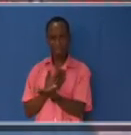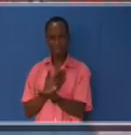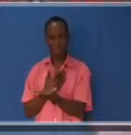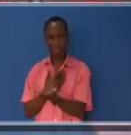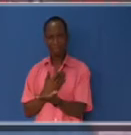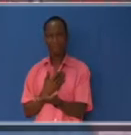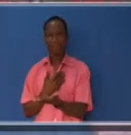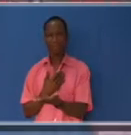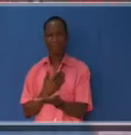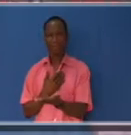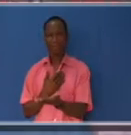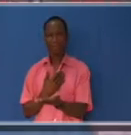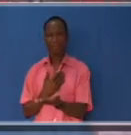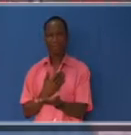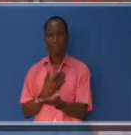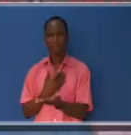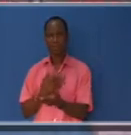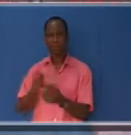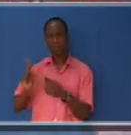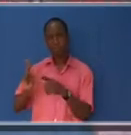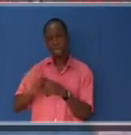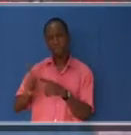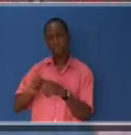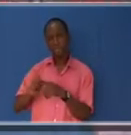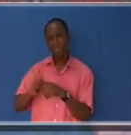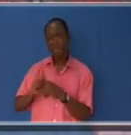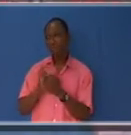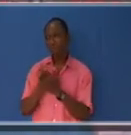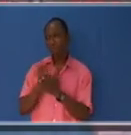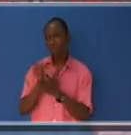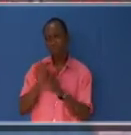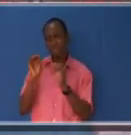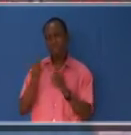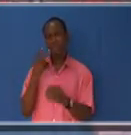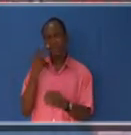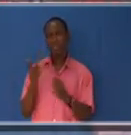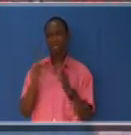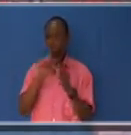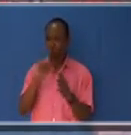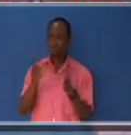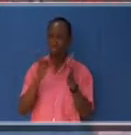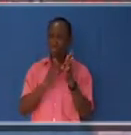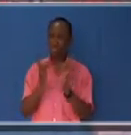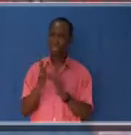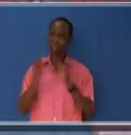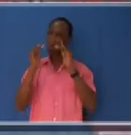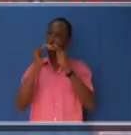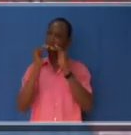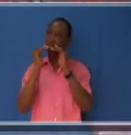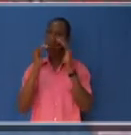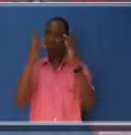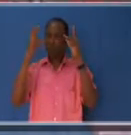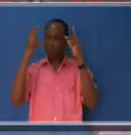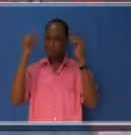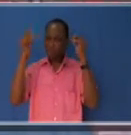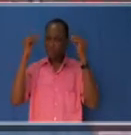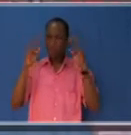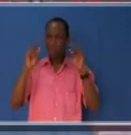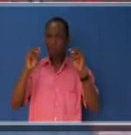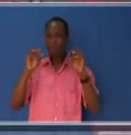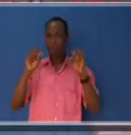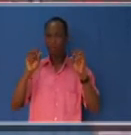doctrine. I and no ma my woman, say, yes, Christ or no, no, defo noa, or tis a Moses, you know. And I Jesus